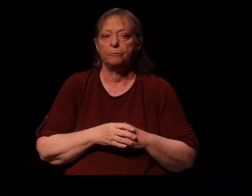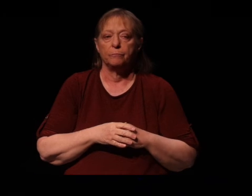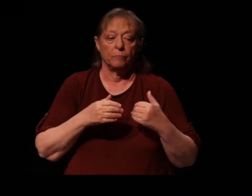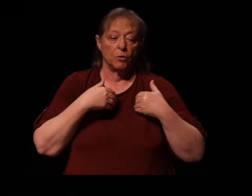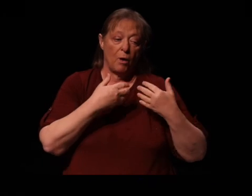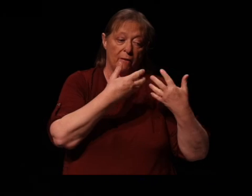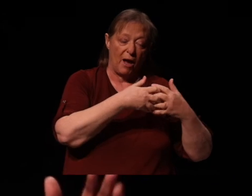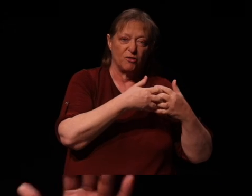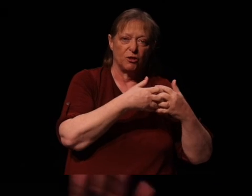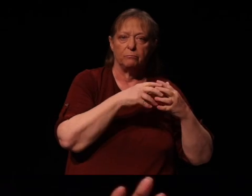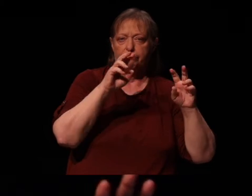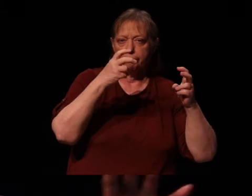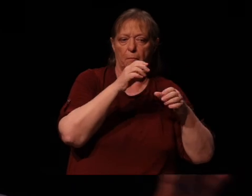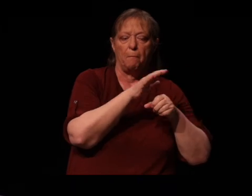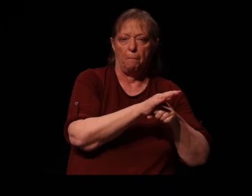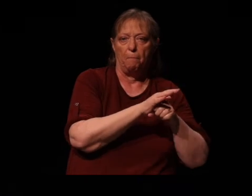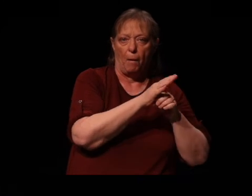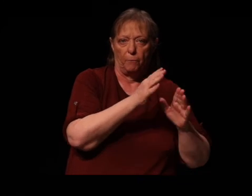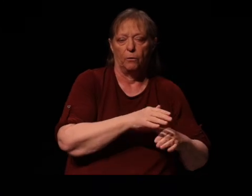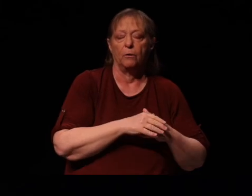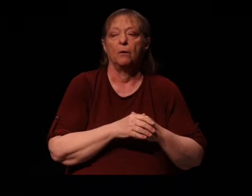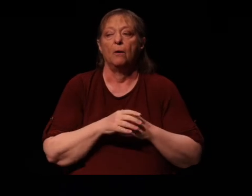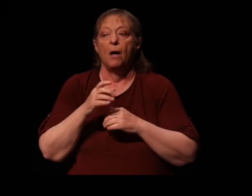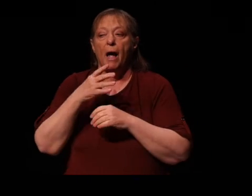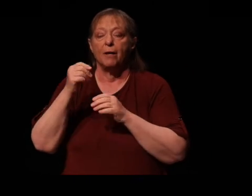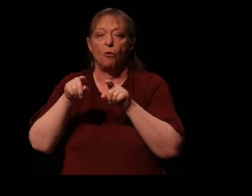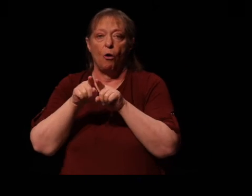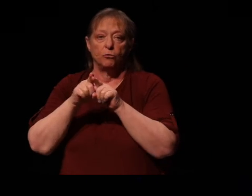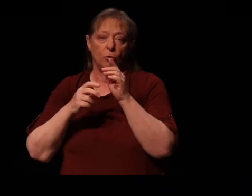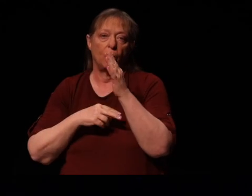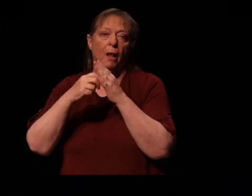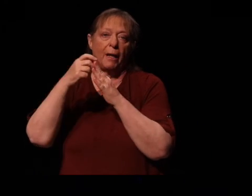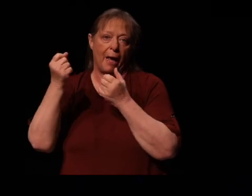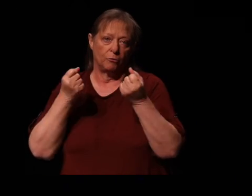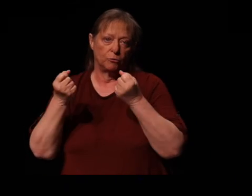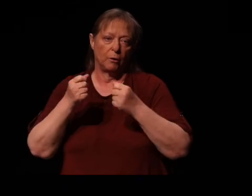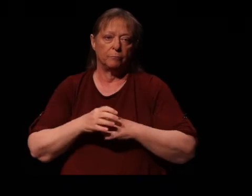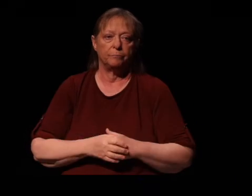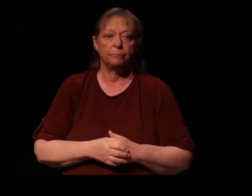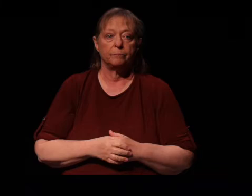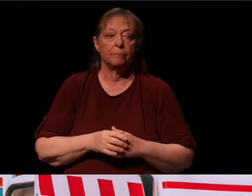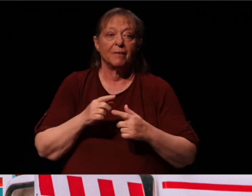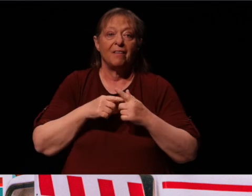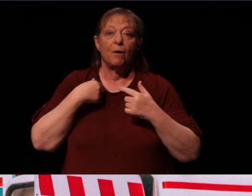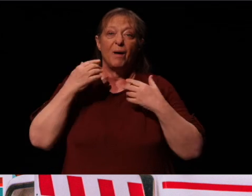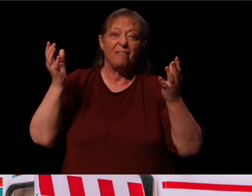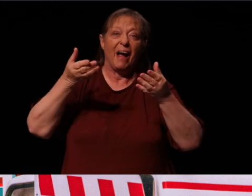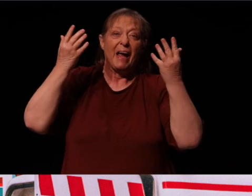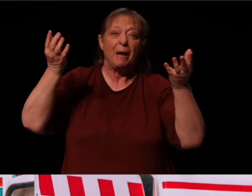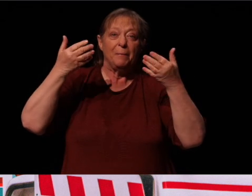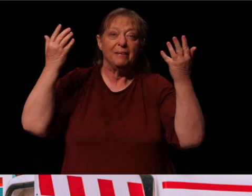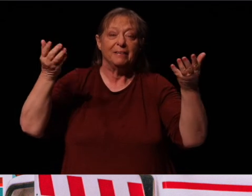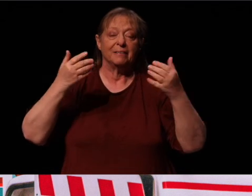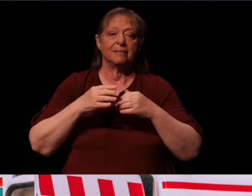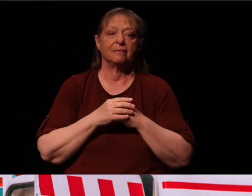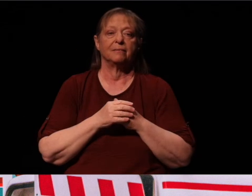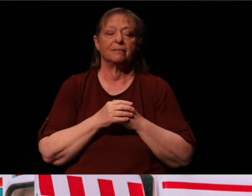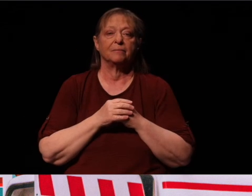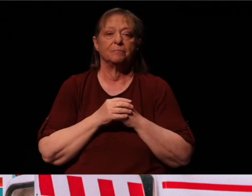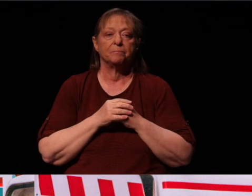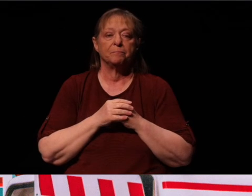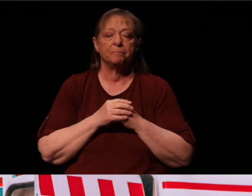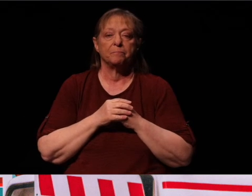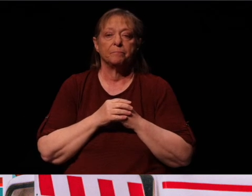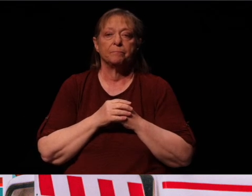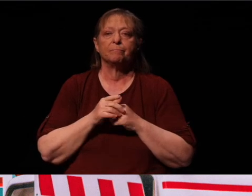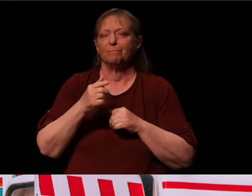too. So you have an engine or a pumper, and you also have a ladder truck. Then we have ambulances.